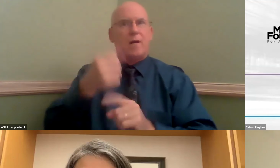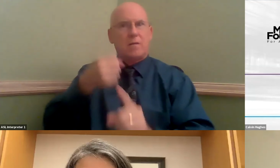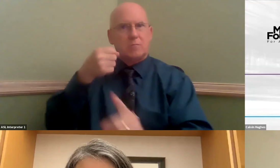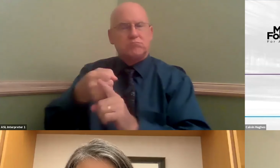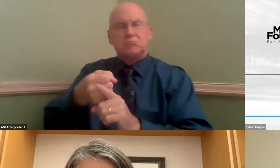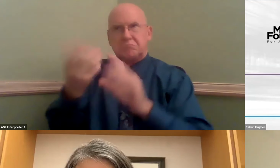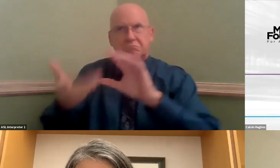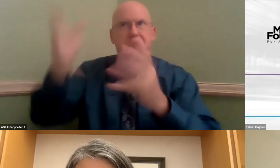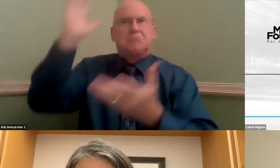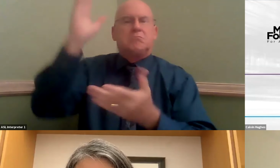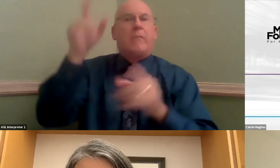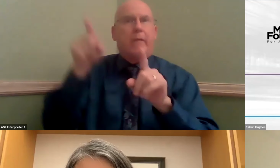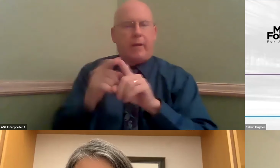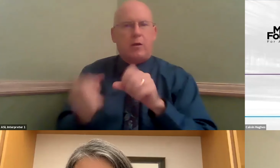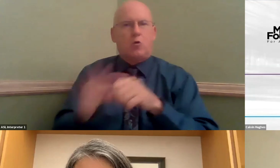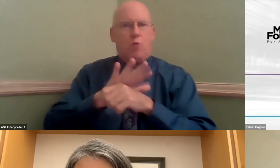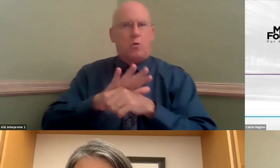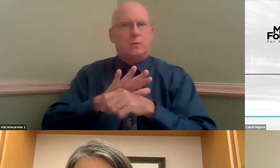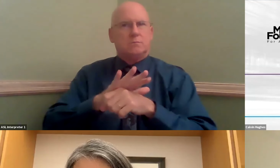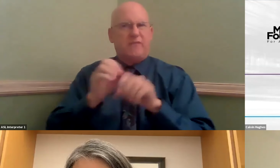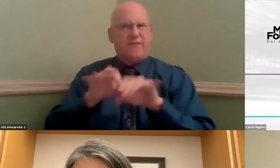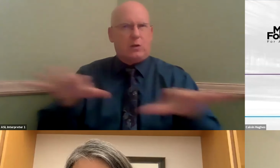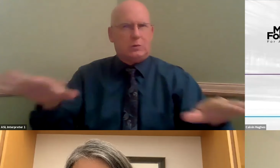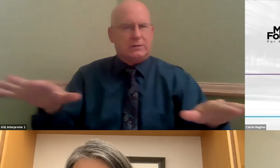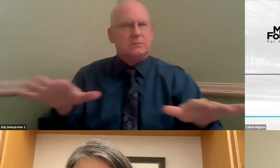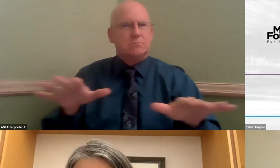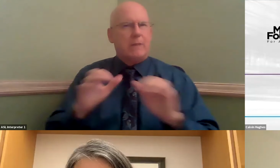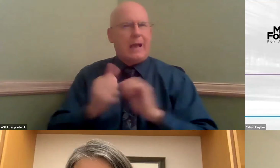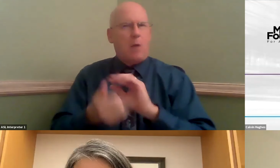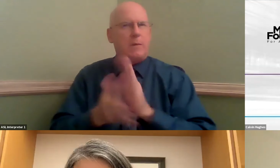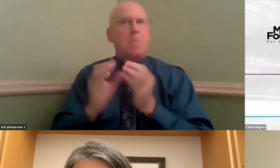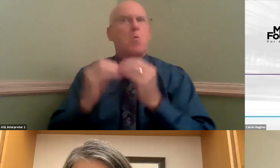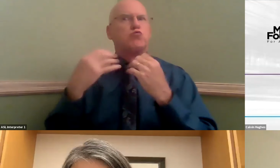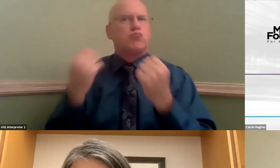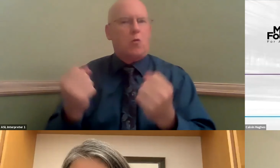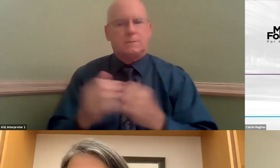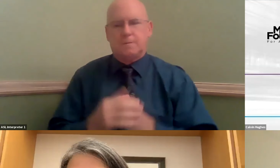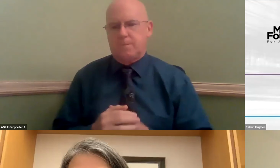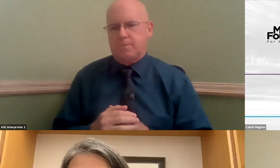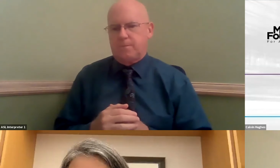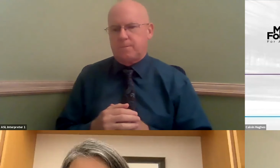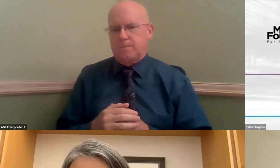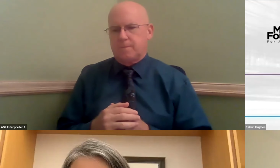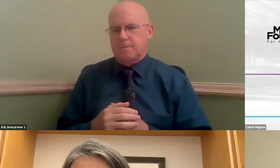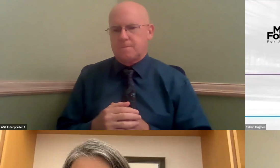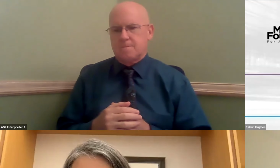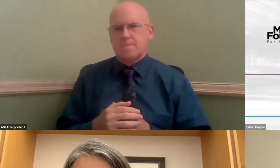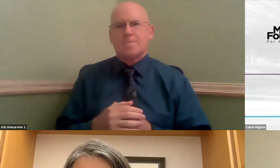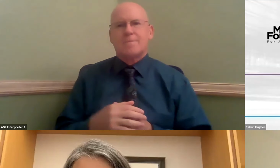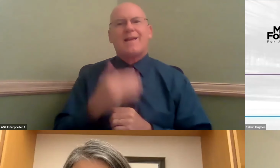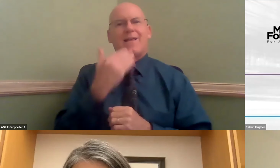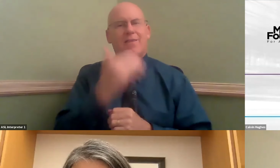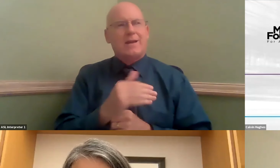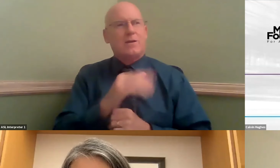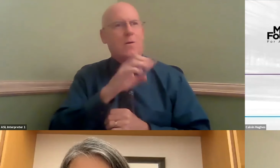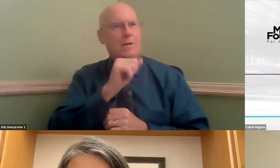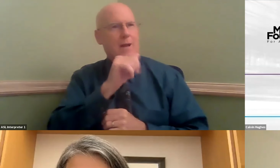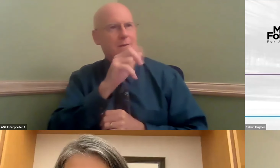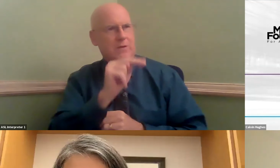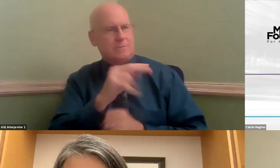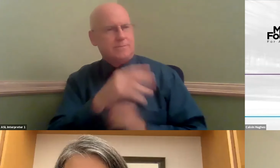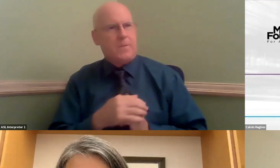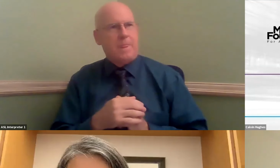the coronavirus? Commissioner Levine Cava, I'll begin with you. Thank you so much, Calvin, and thank you to the Miami Foundation.